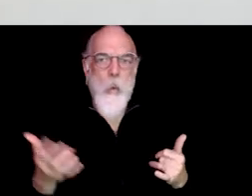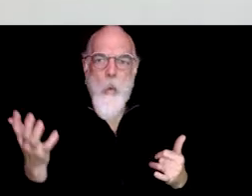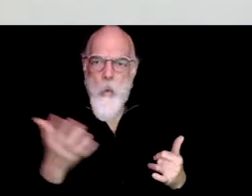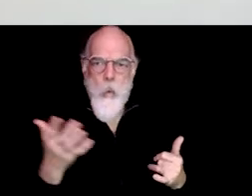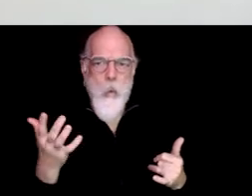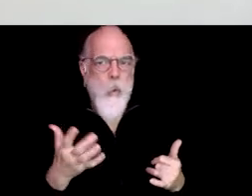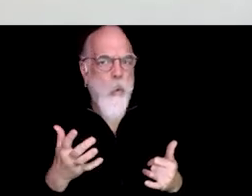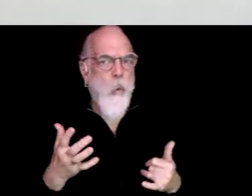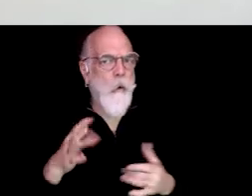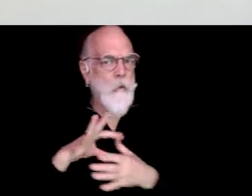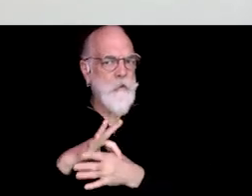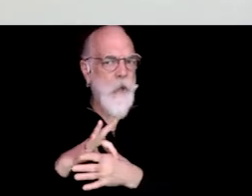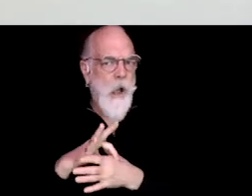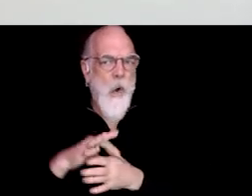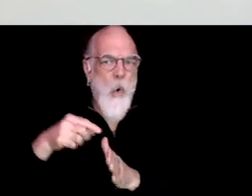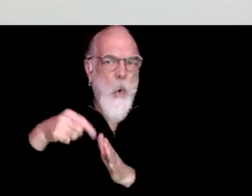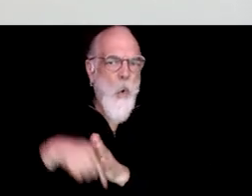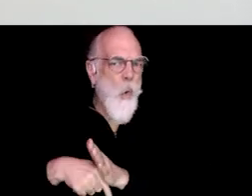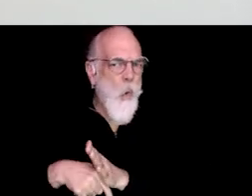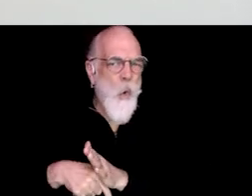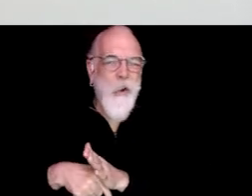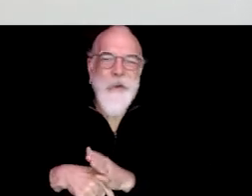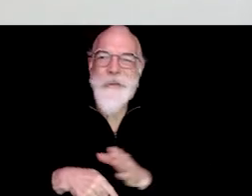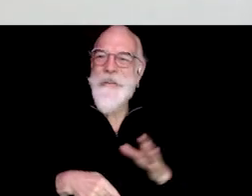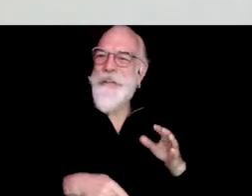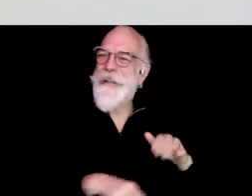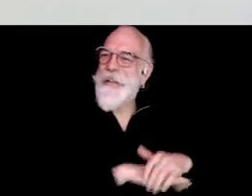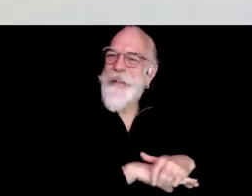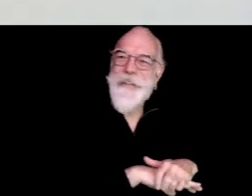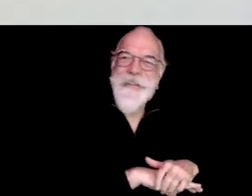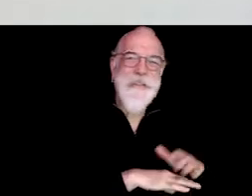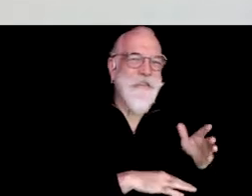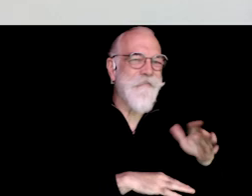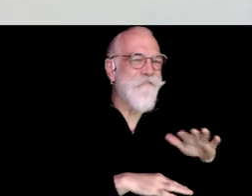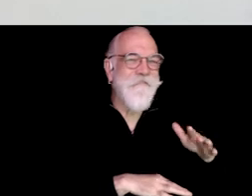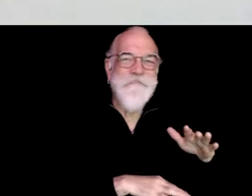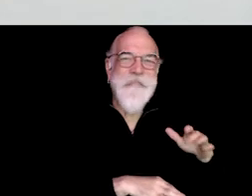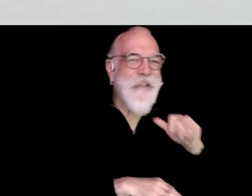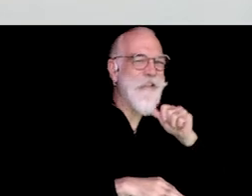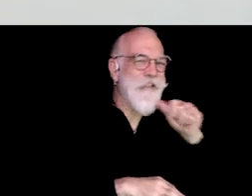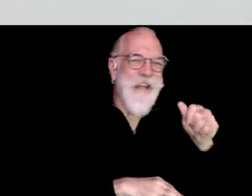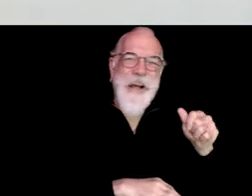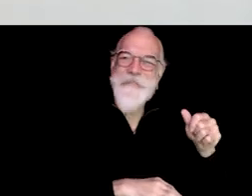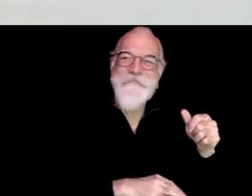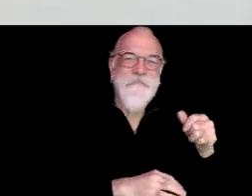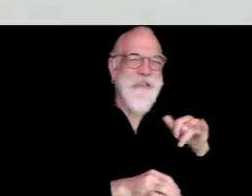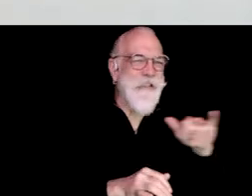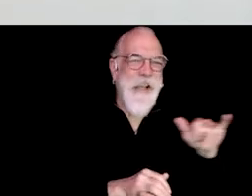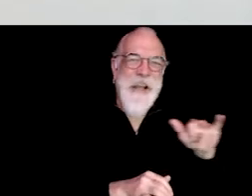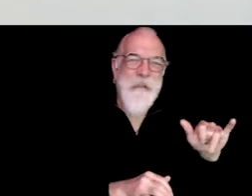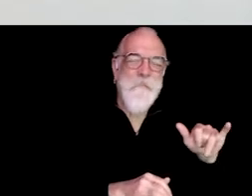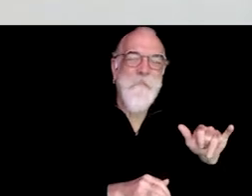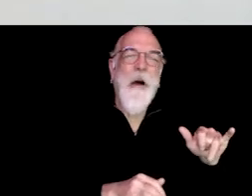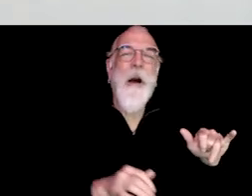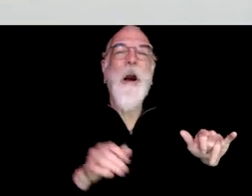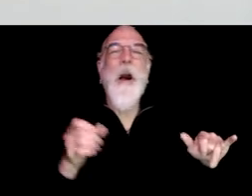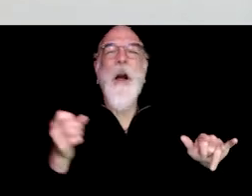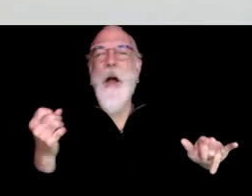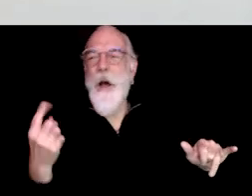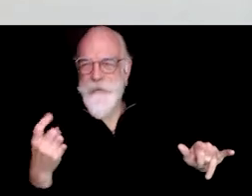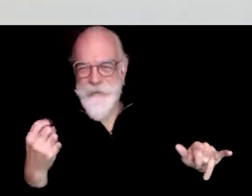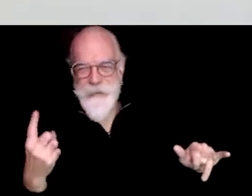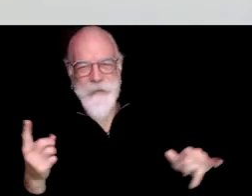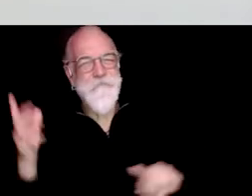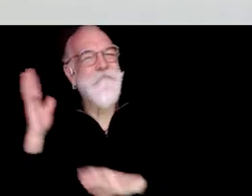a lot in it that English doesn't have that I can kind of see the way that the